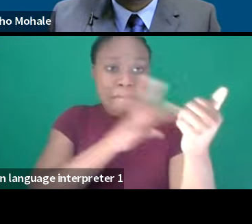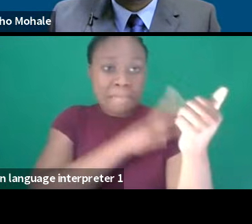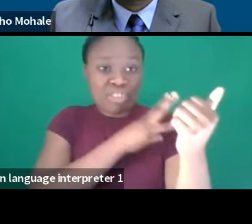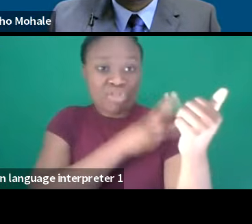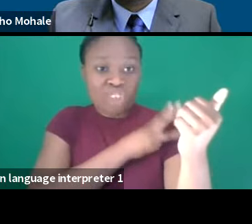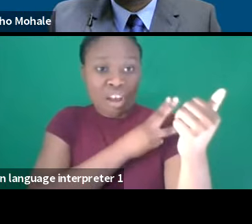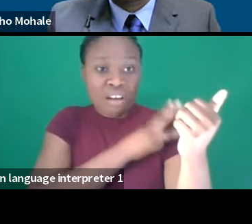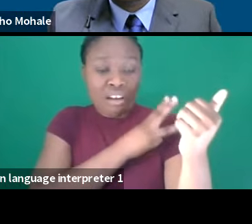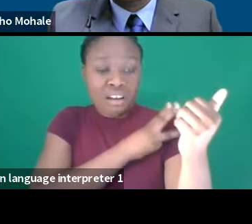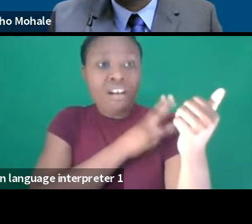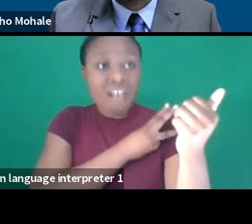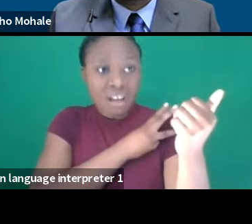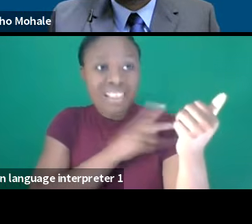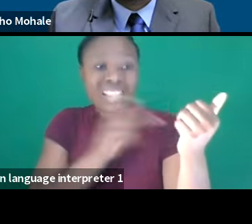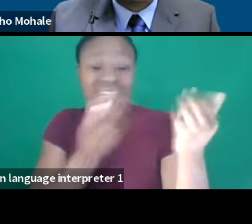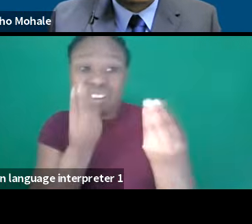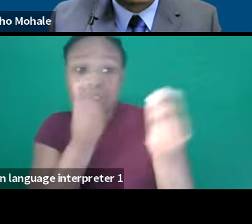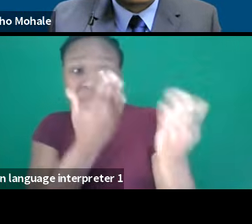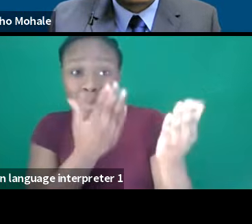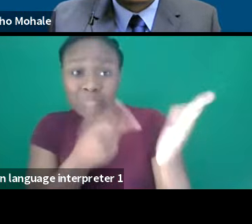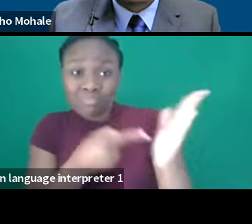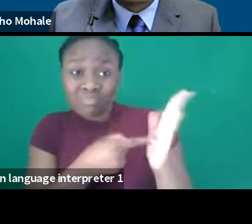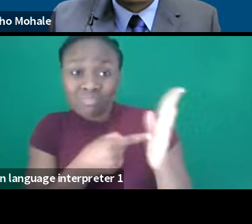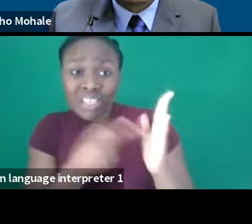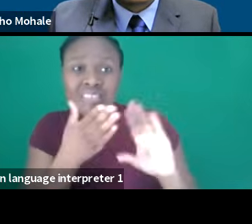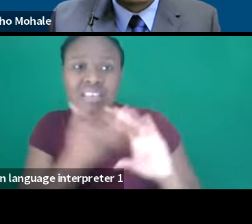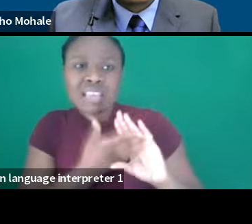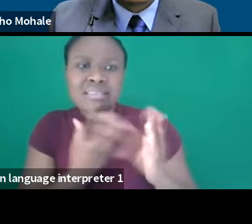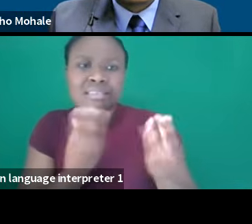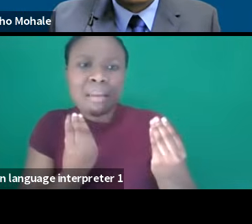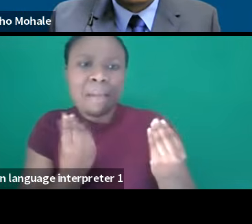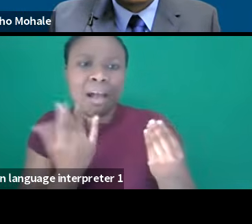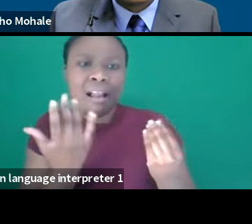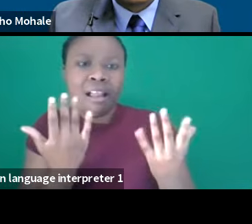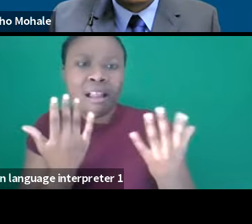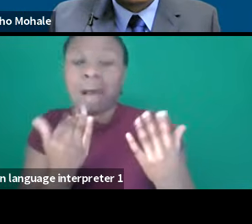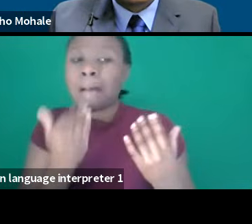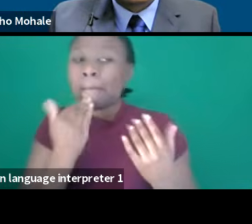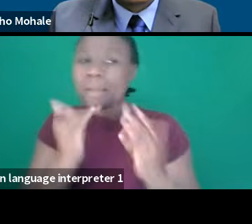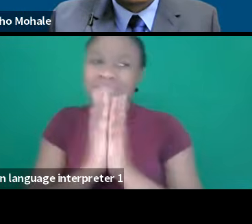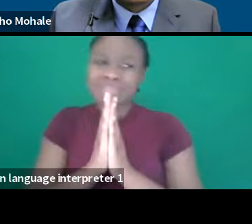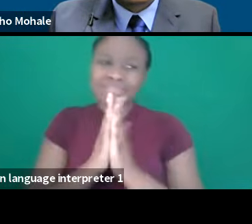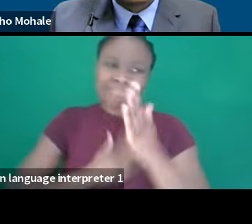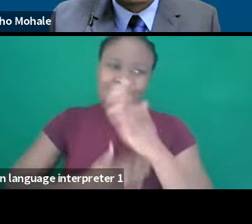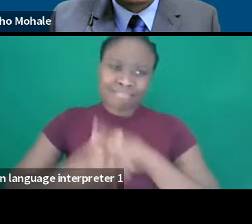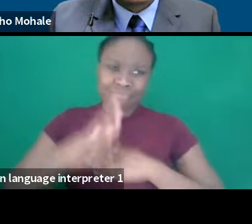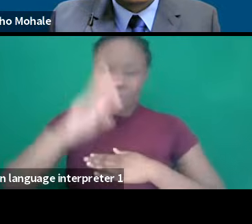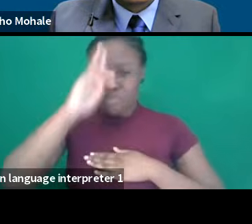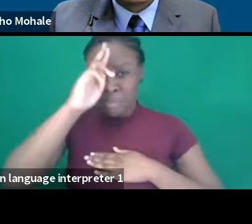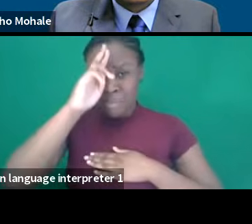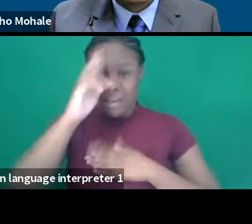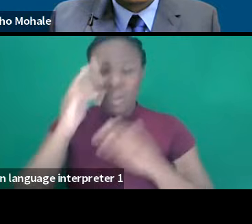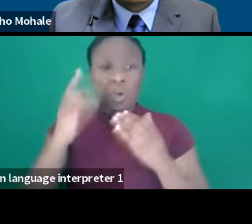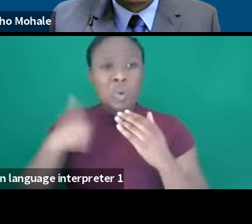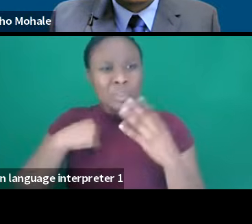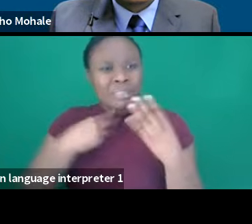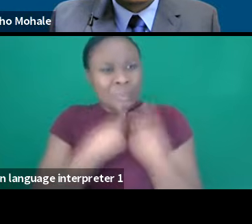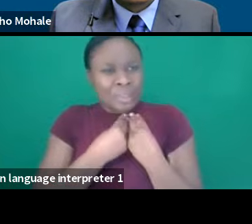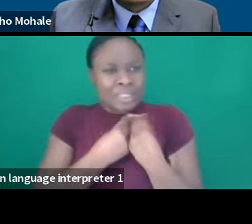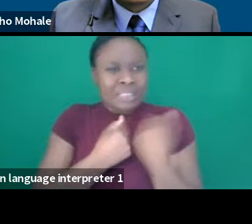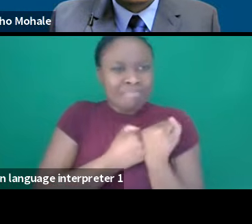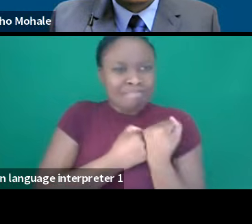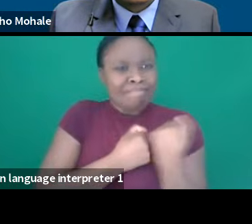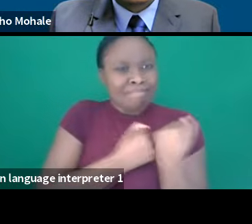leadership so that they can respond to you. Be patient with us as we are in this journey with you. We will